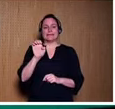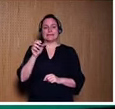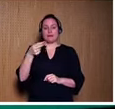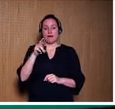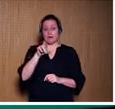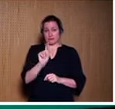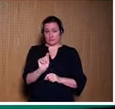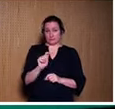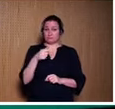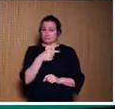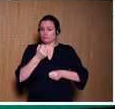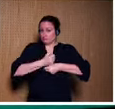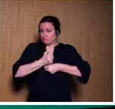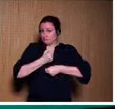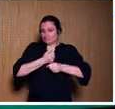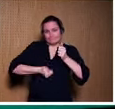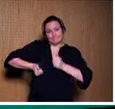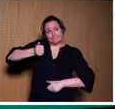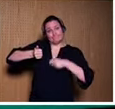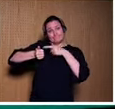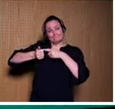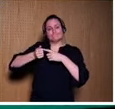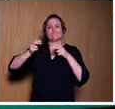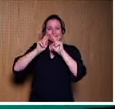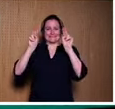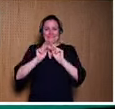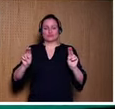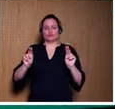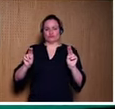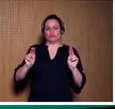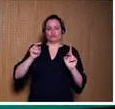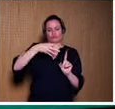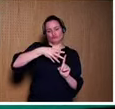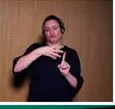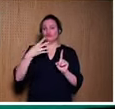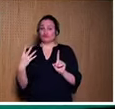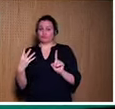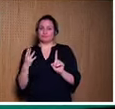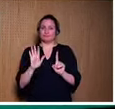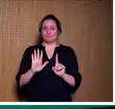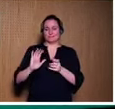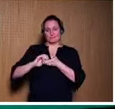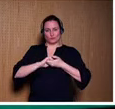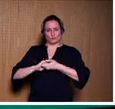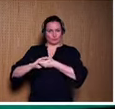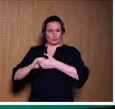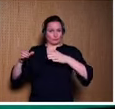director at the International Lesbian, Gay, Bisexual, Trans, and Intersex